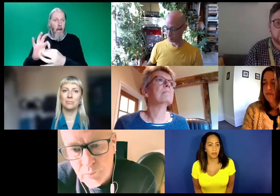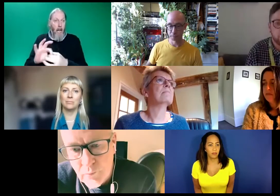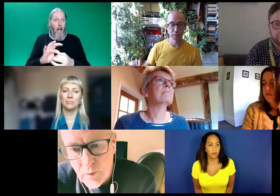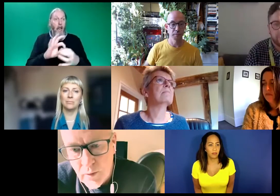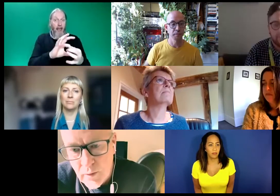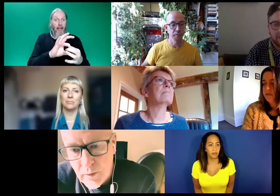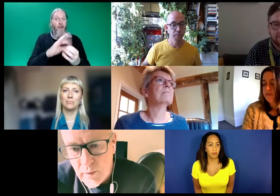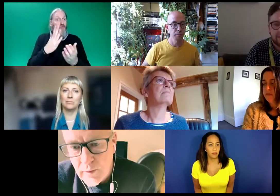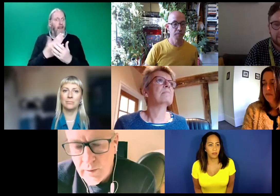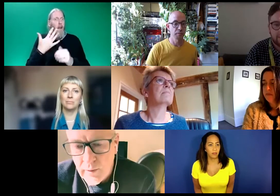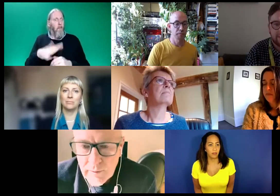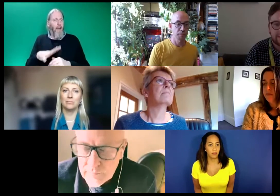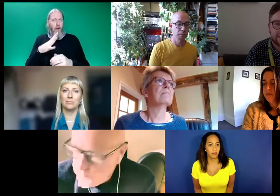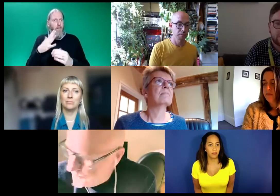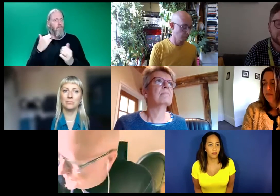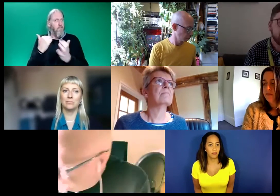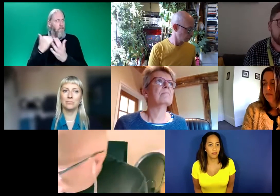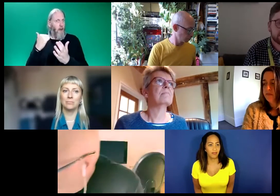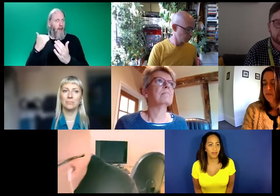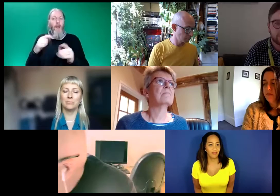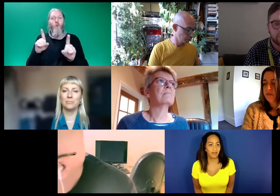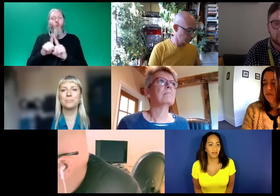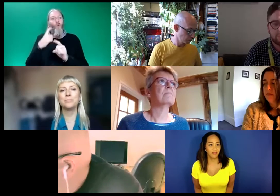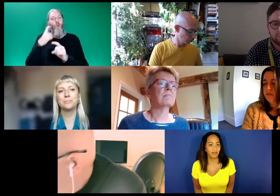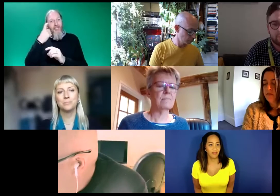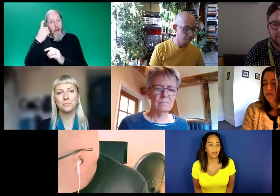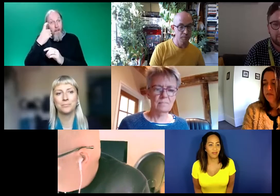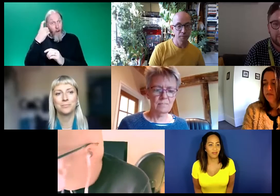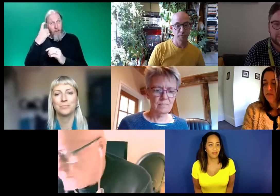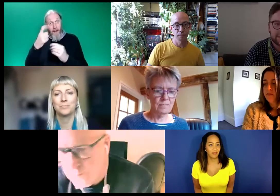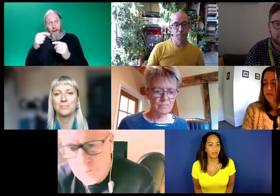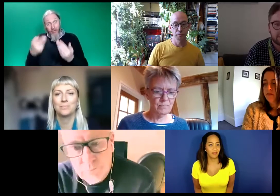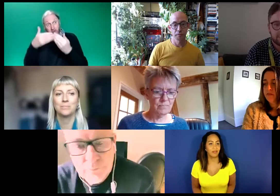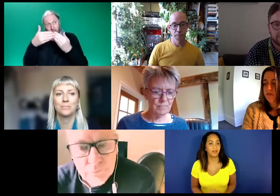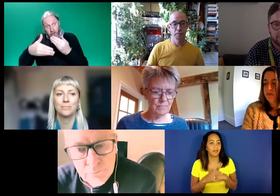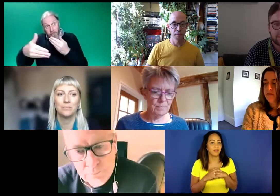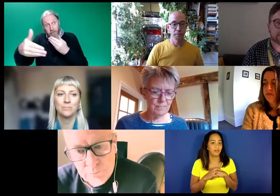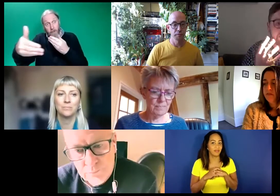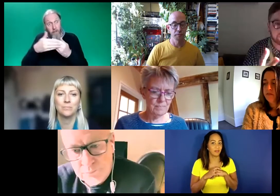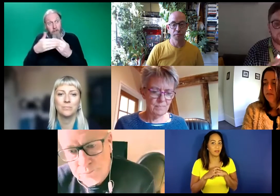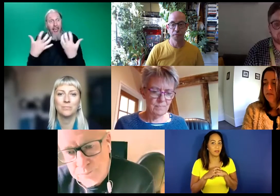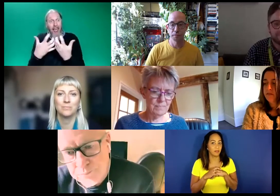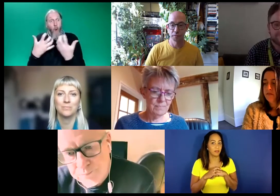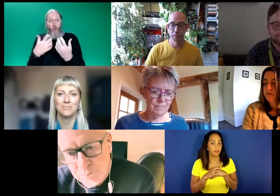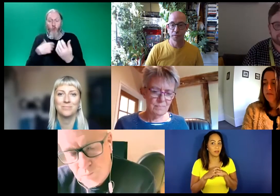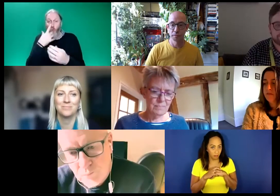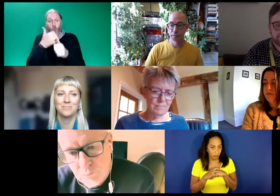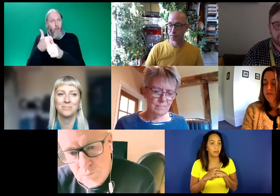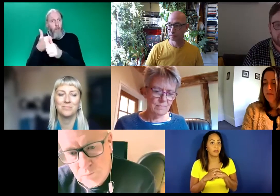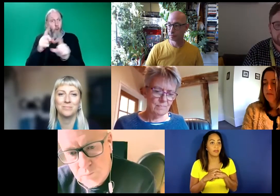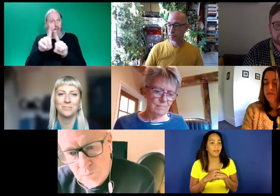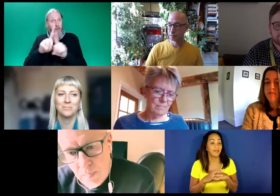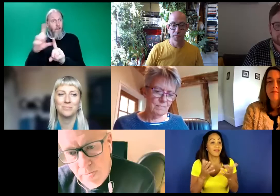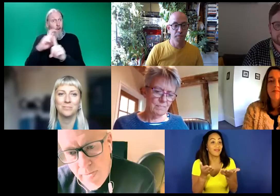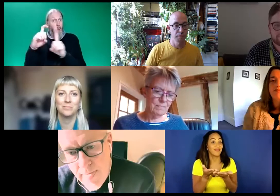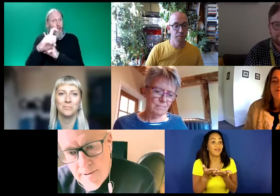and really want to think about the ways in which this goes on forward from here for LGBTQ plus people and communities and beyond. Thank